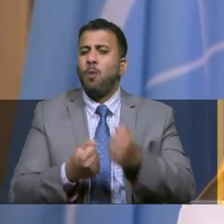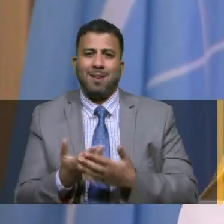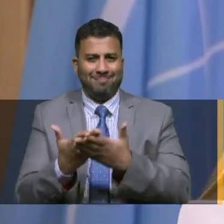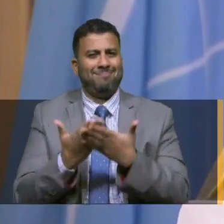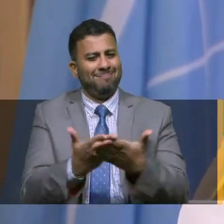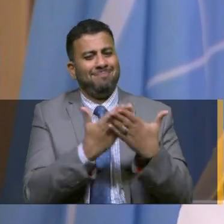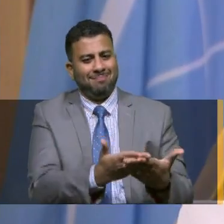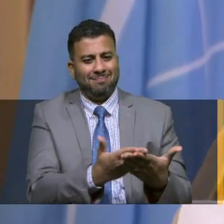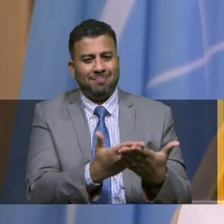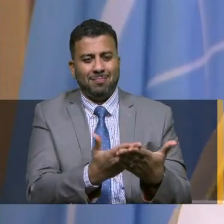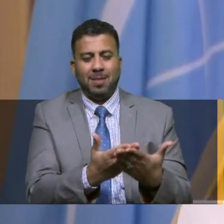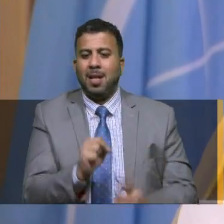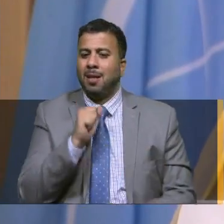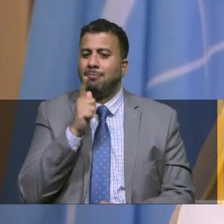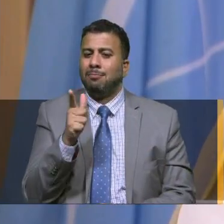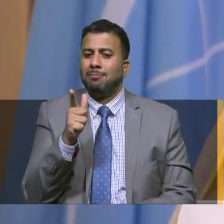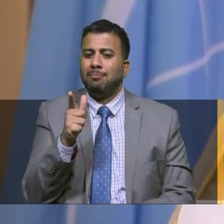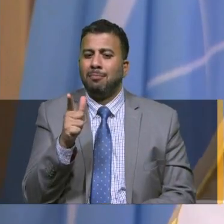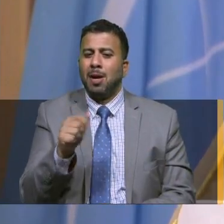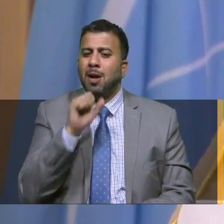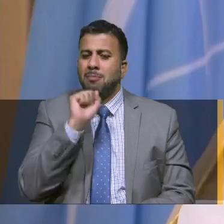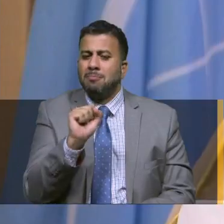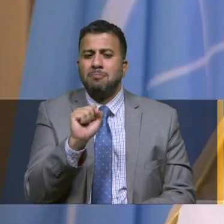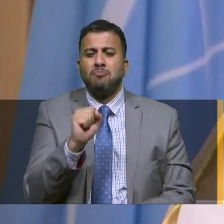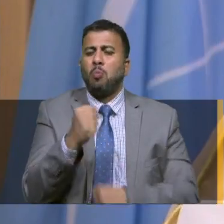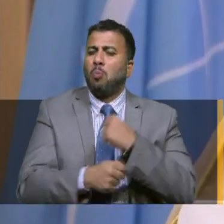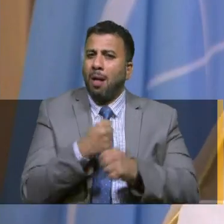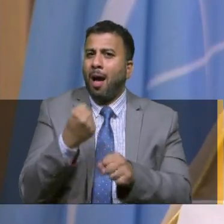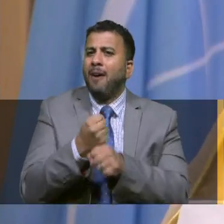have donation, others are participating, and